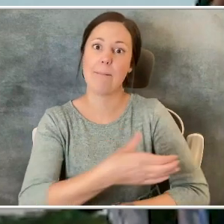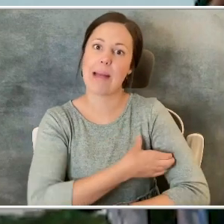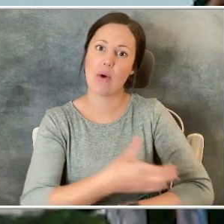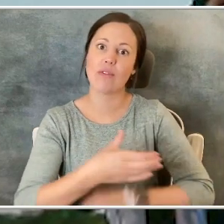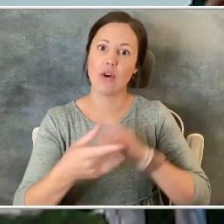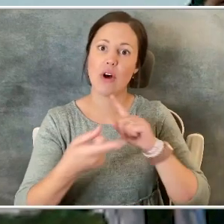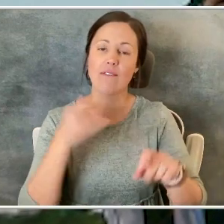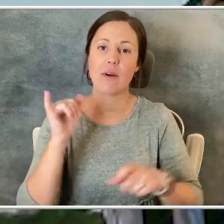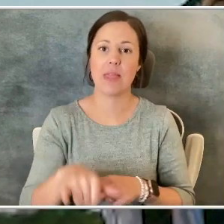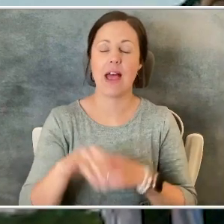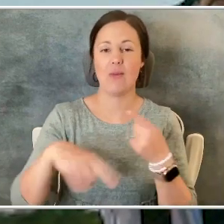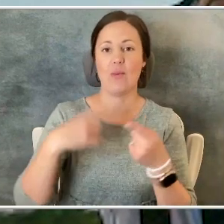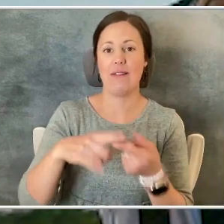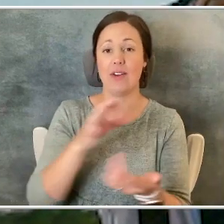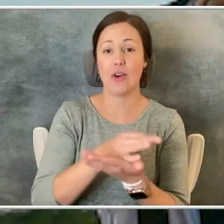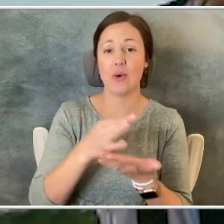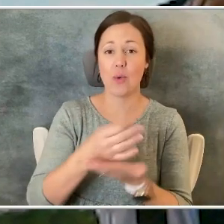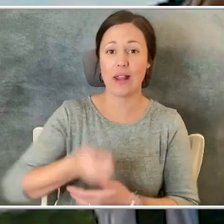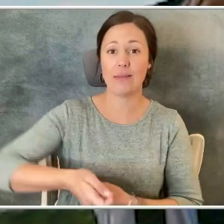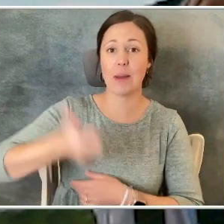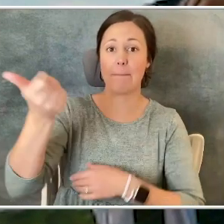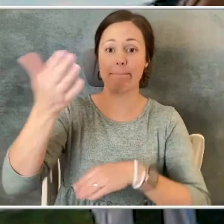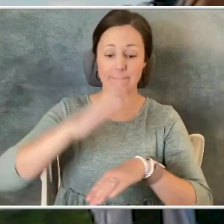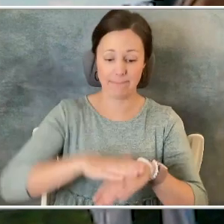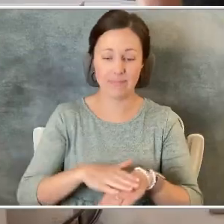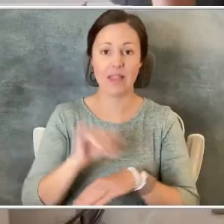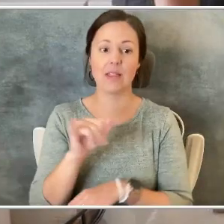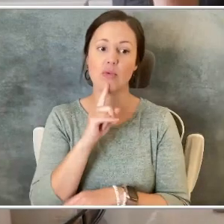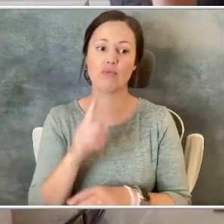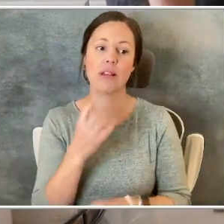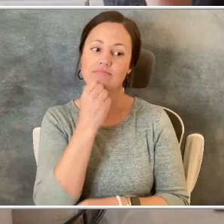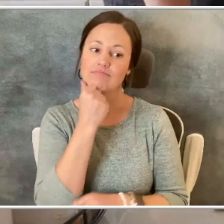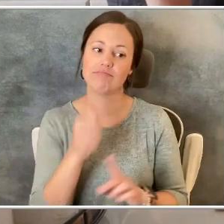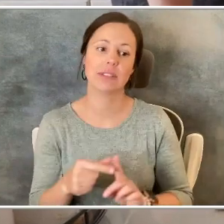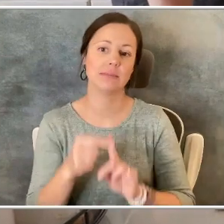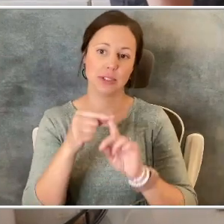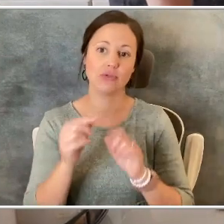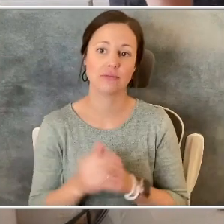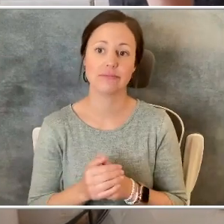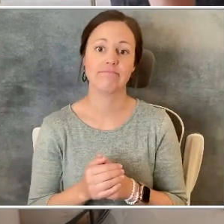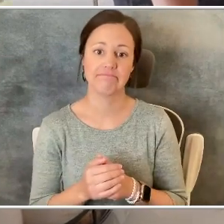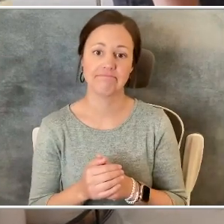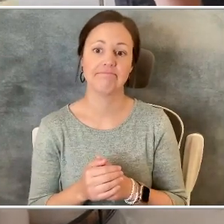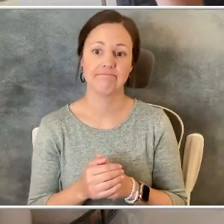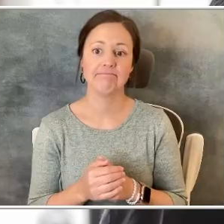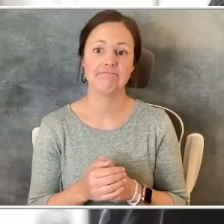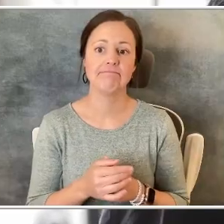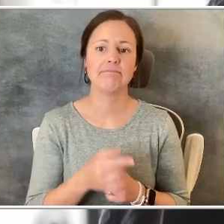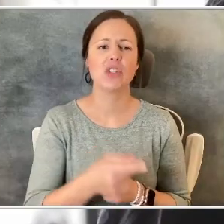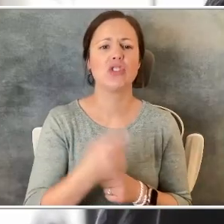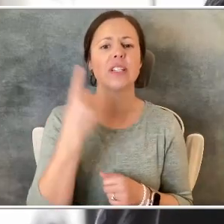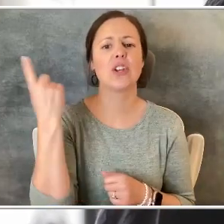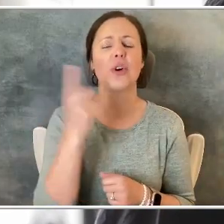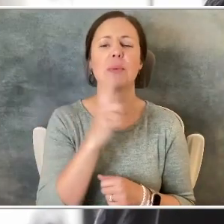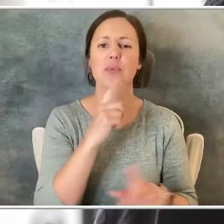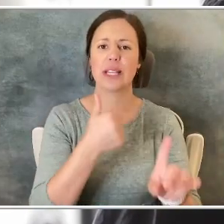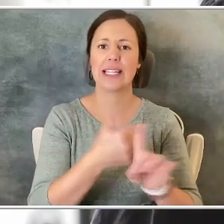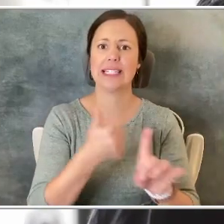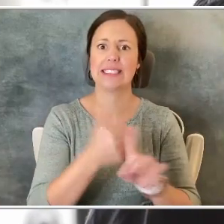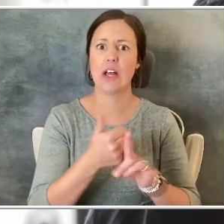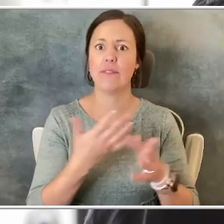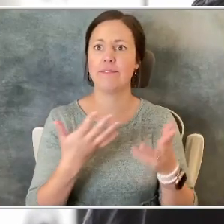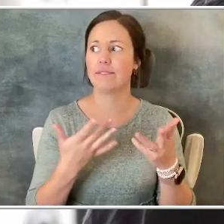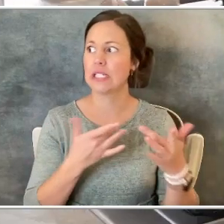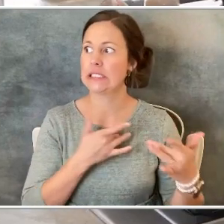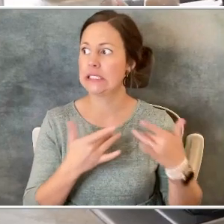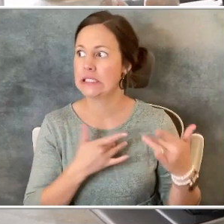toss that is pretty special. It was a big moment for Wendy, who has always been extremely self-conscious. Her self-awareness was